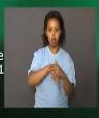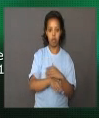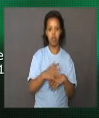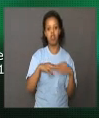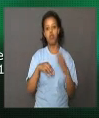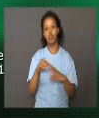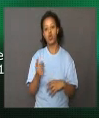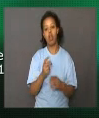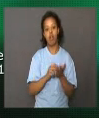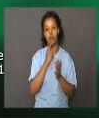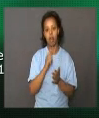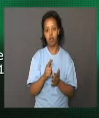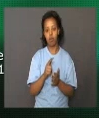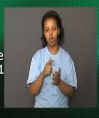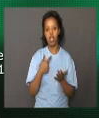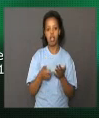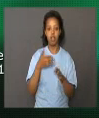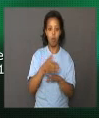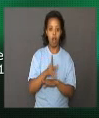receptor on the T helper cell.